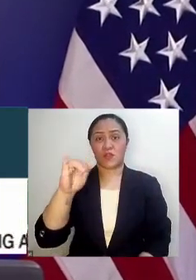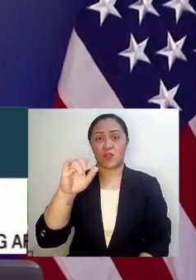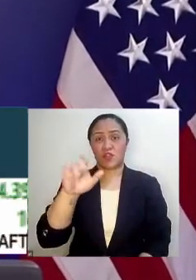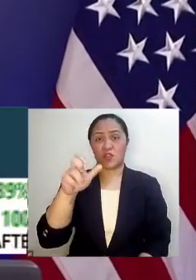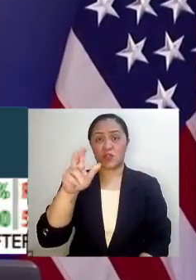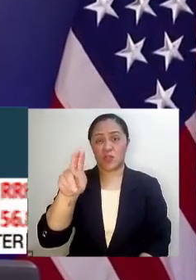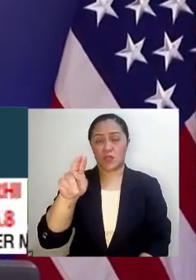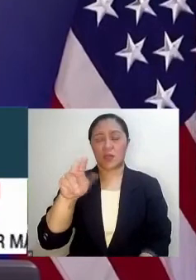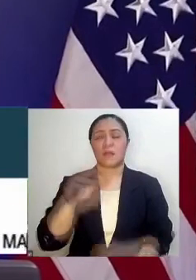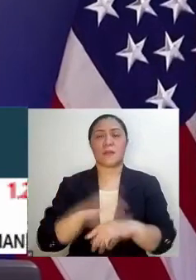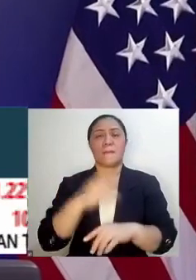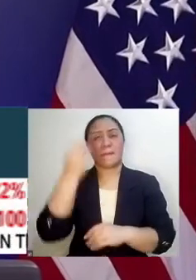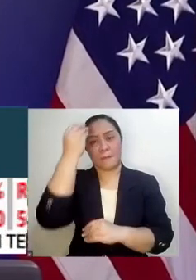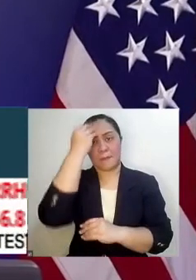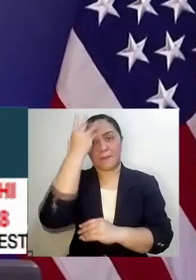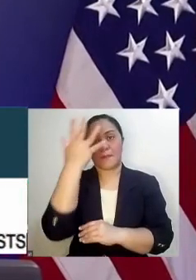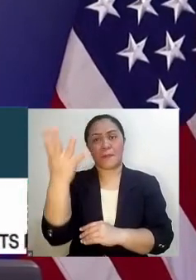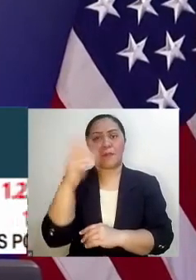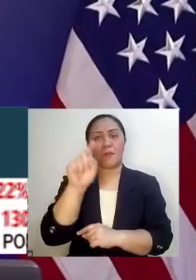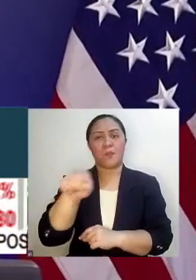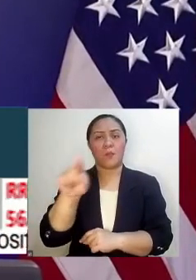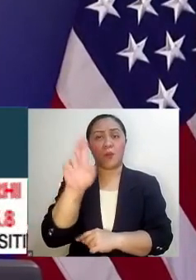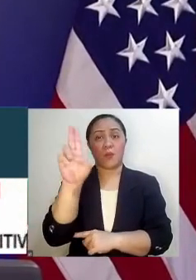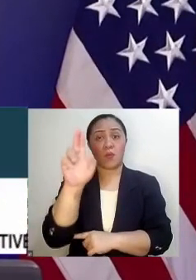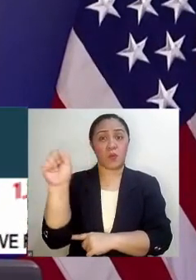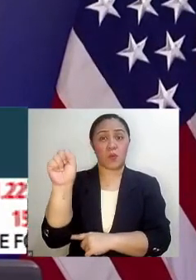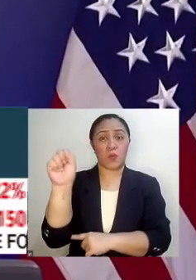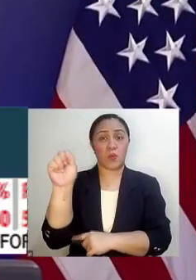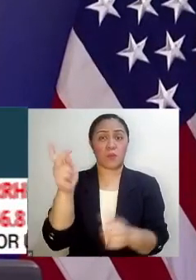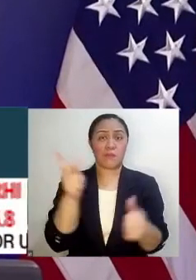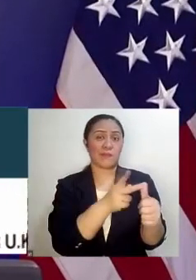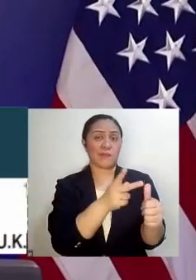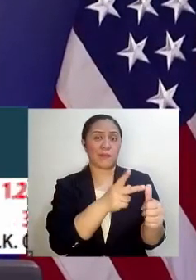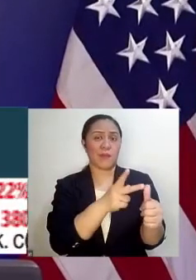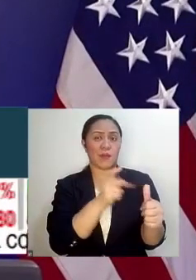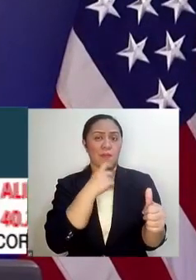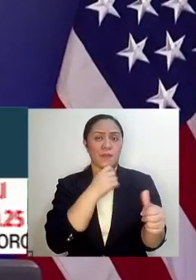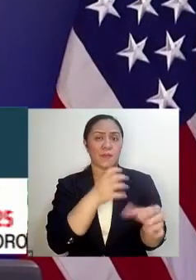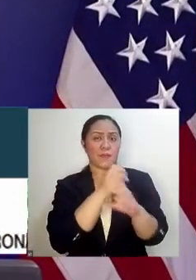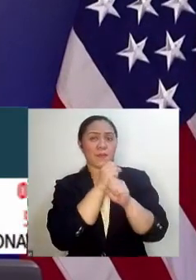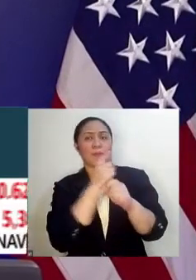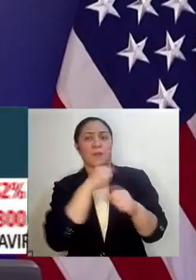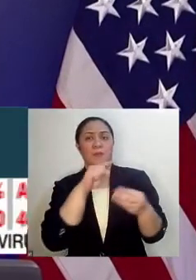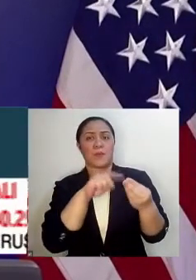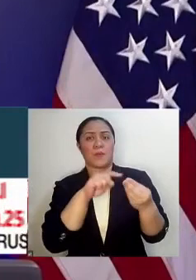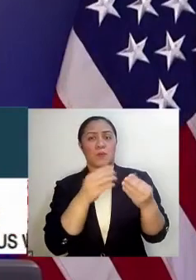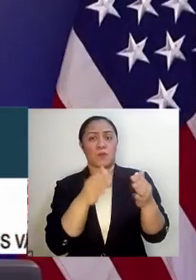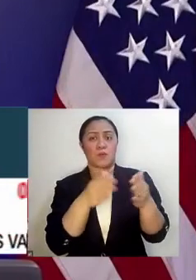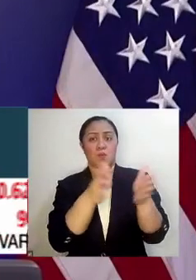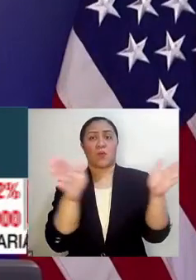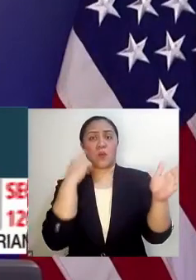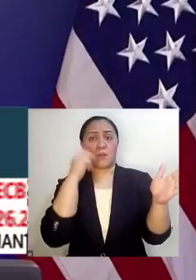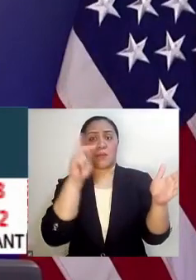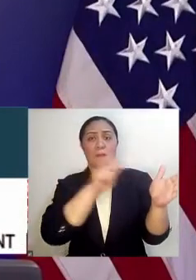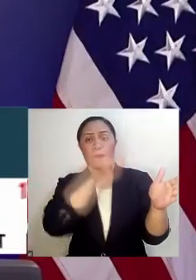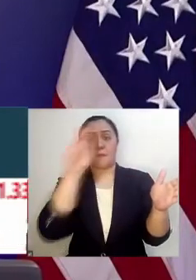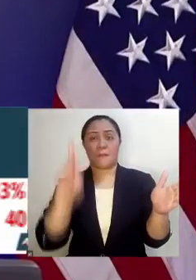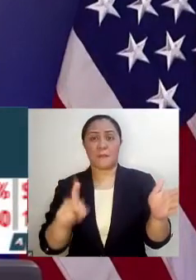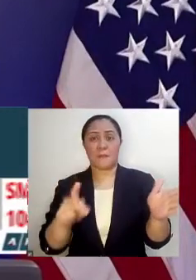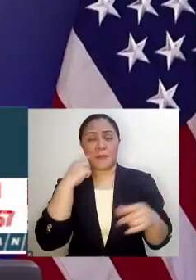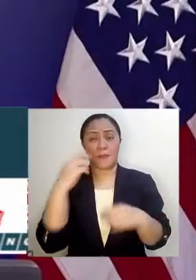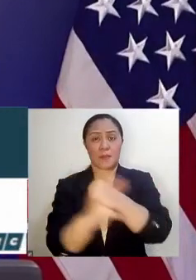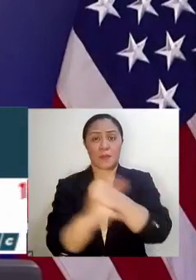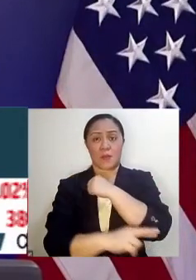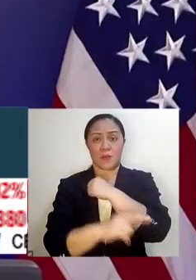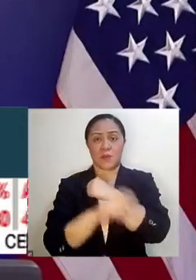told Xi it was a U.S. priority to preserve a free and open Indo-Pacific region. The U.S. has contested China's